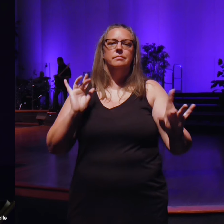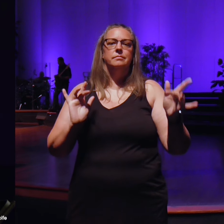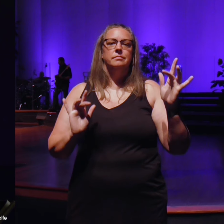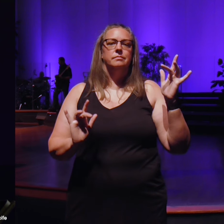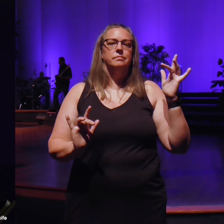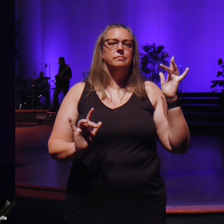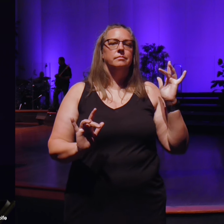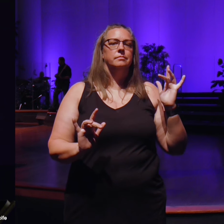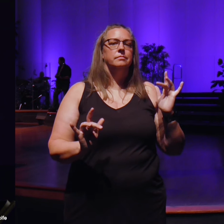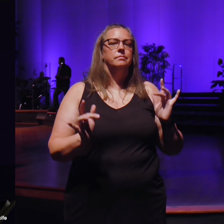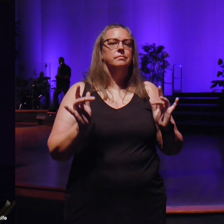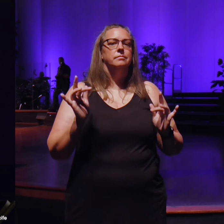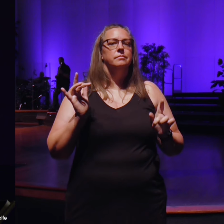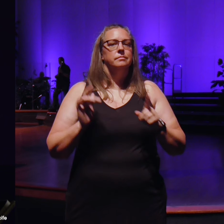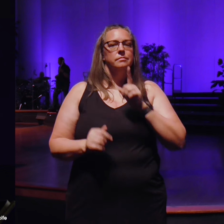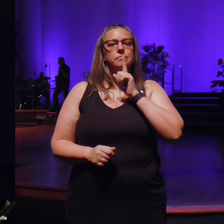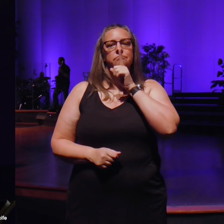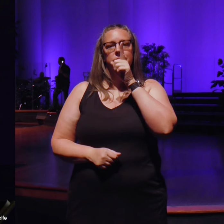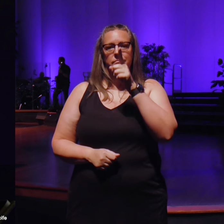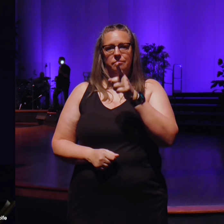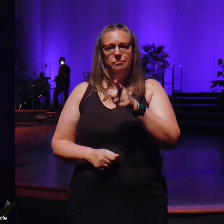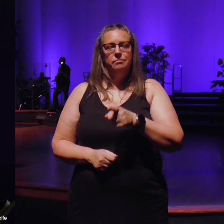each face.